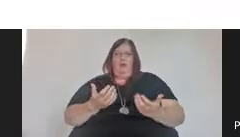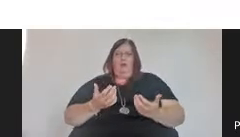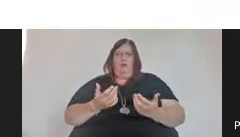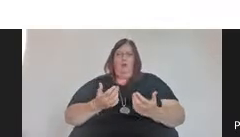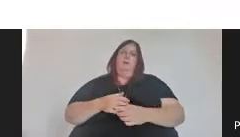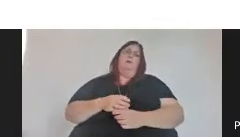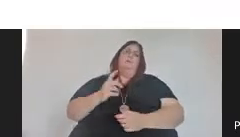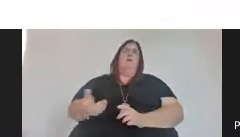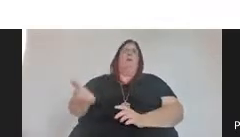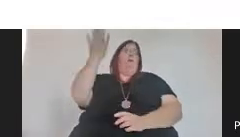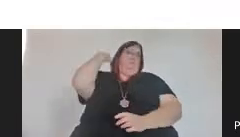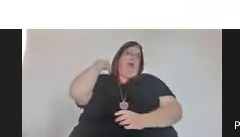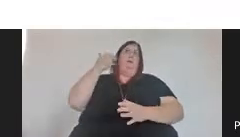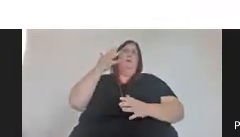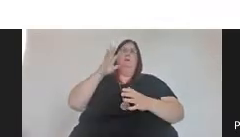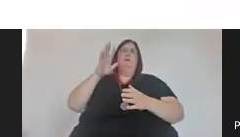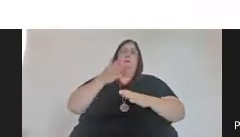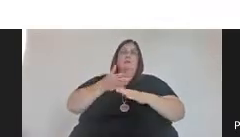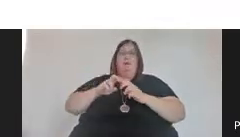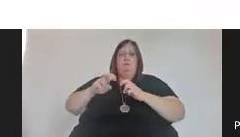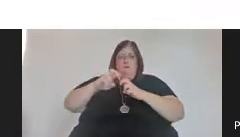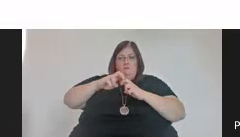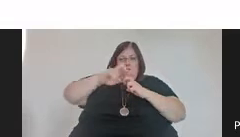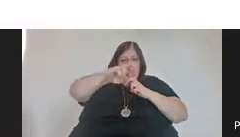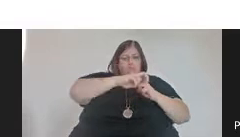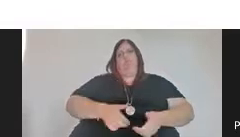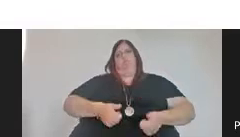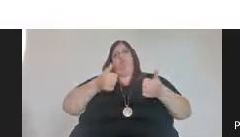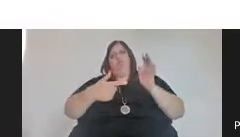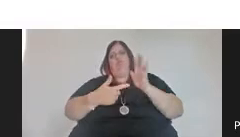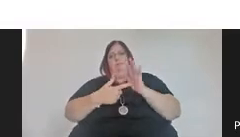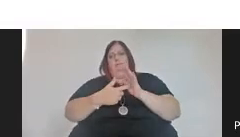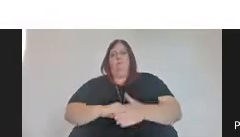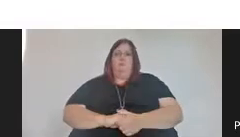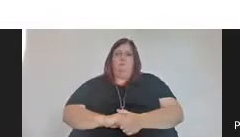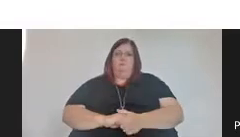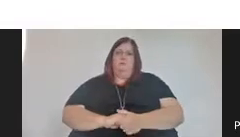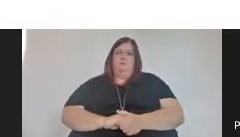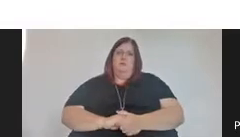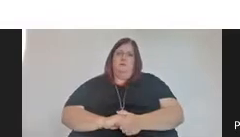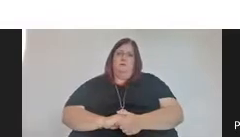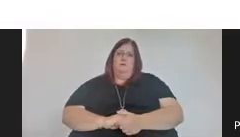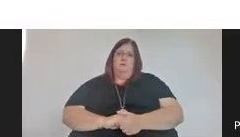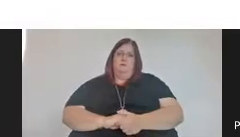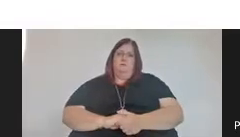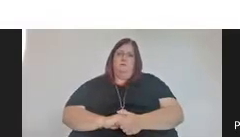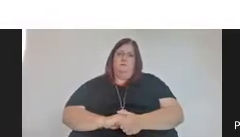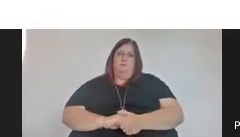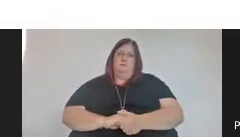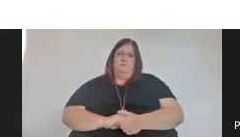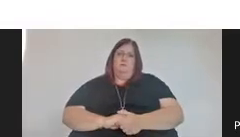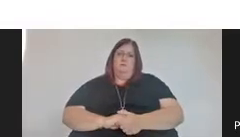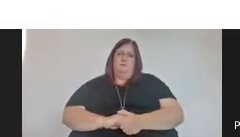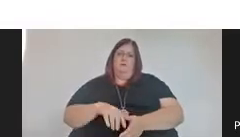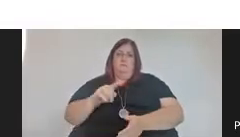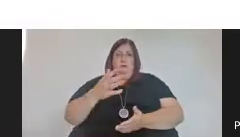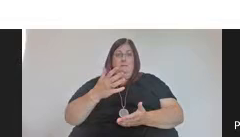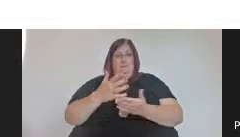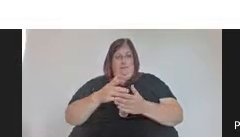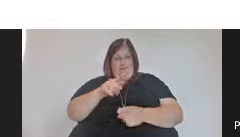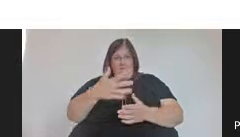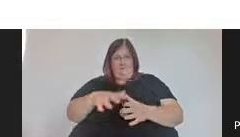absorbed into the national approach, and some of those sites are still used for local people to access testing. So it's been a really